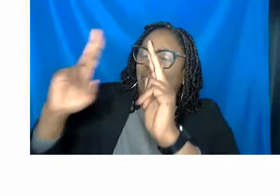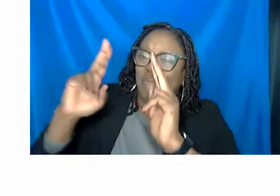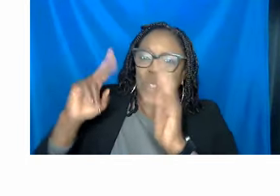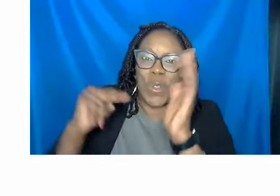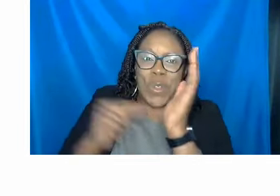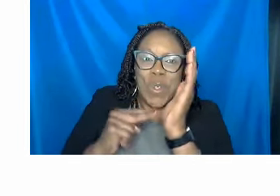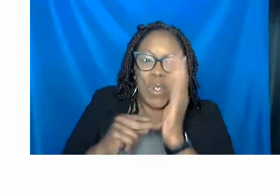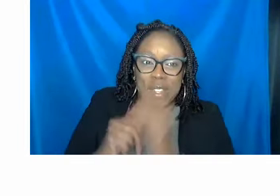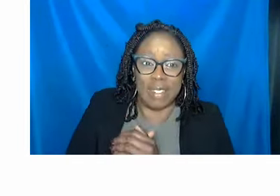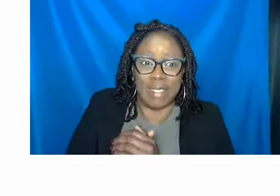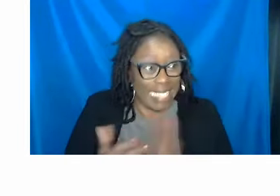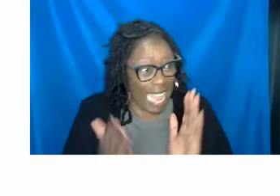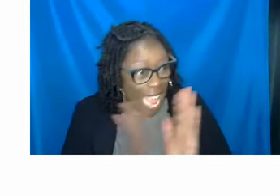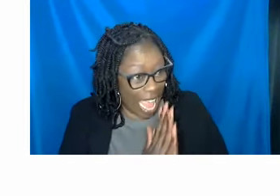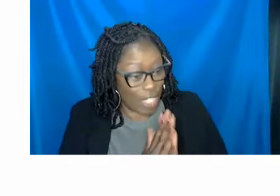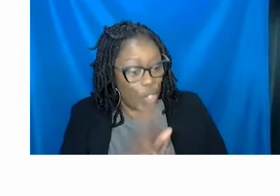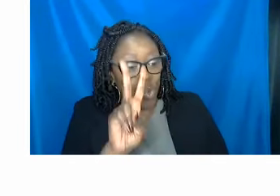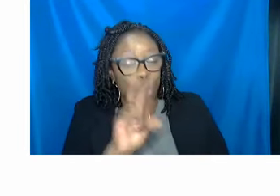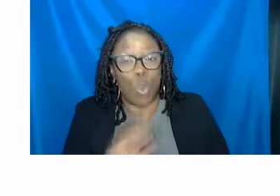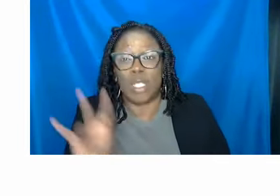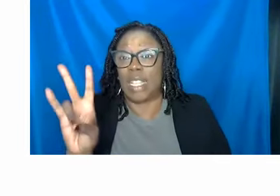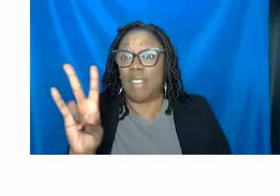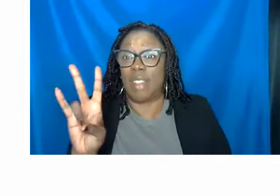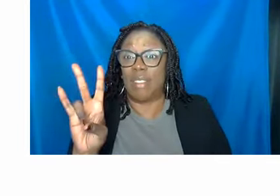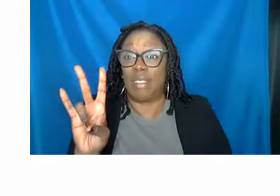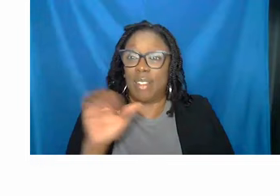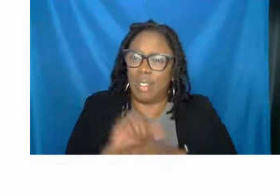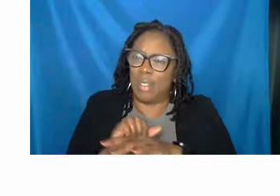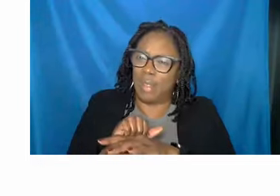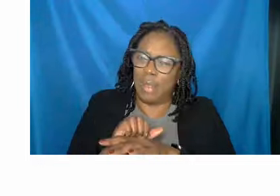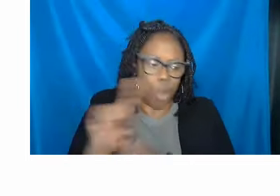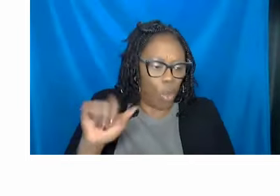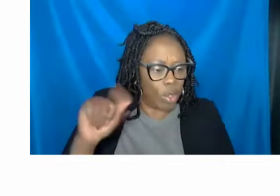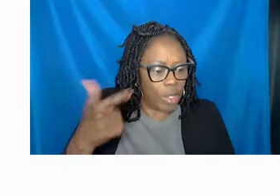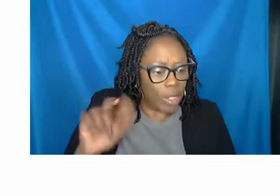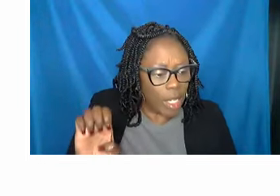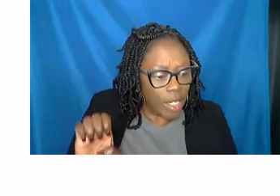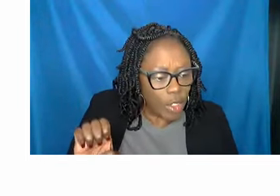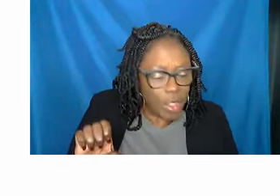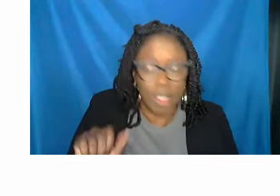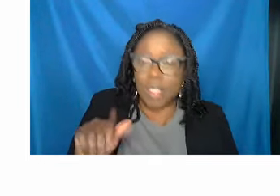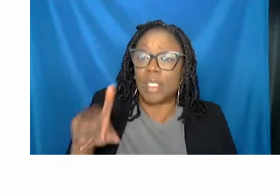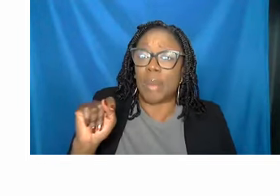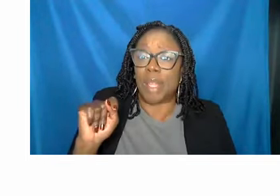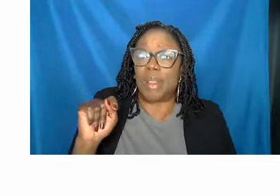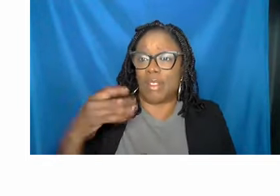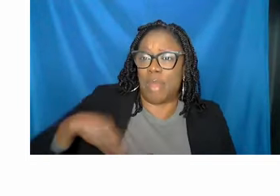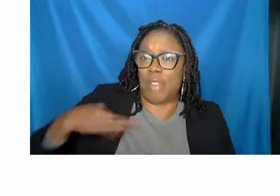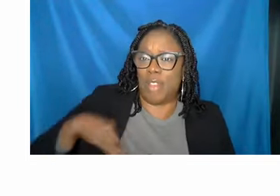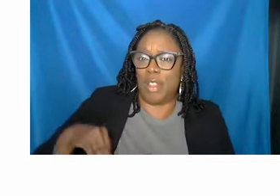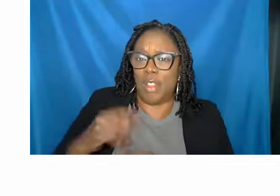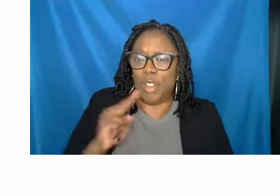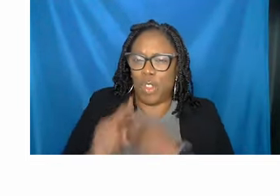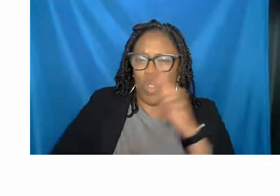was asked, I think 2007, to attend the SAGE summit that met at the University of Minnesota